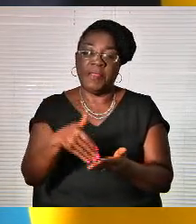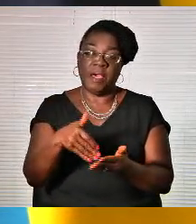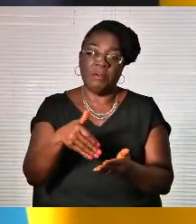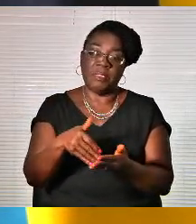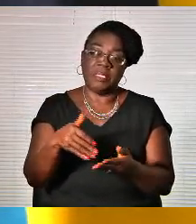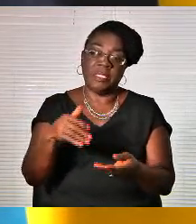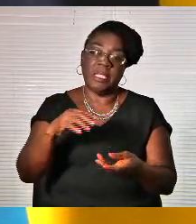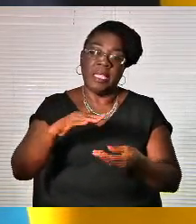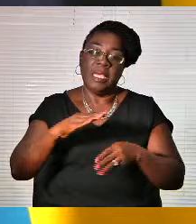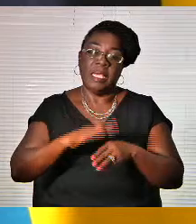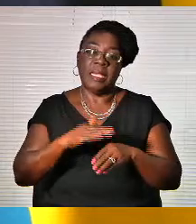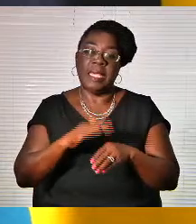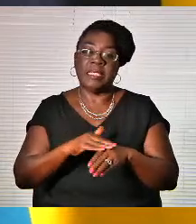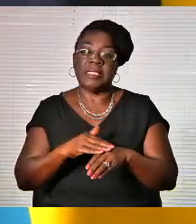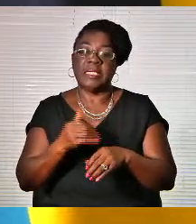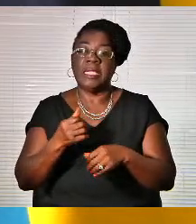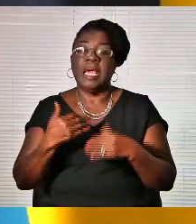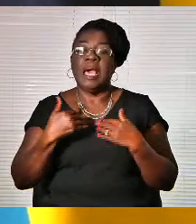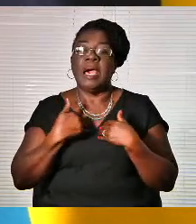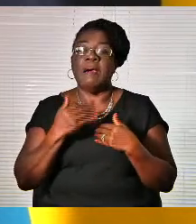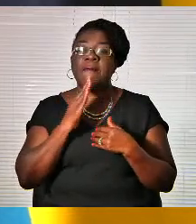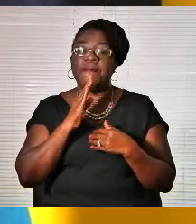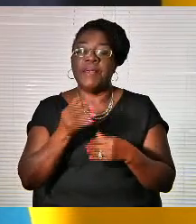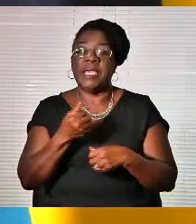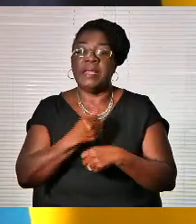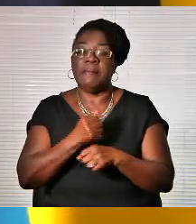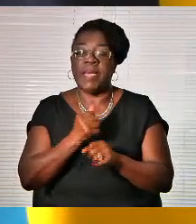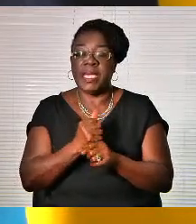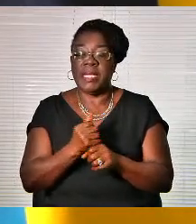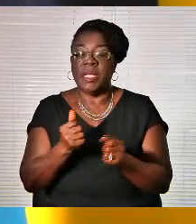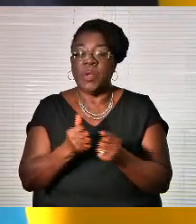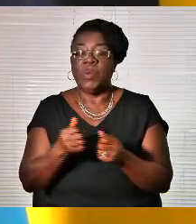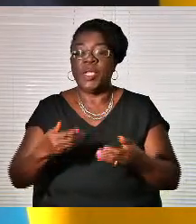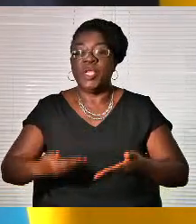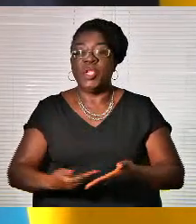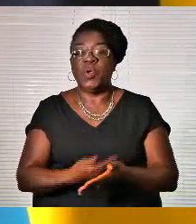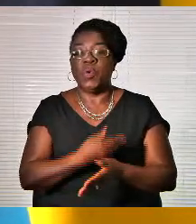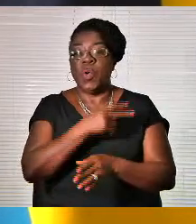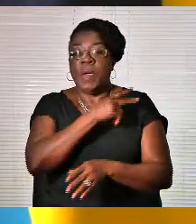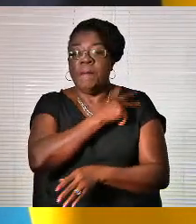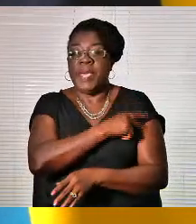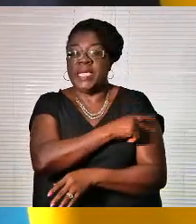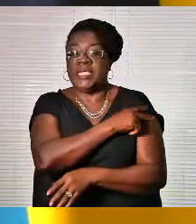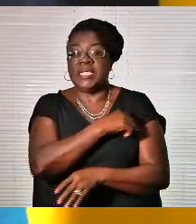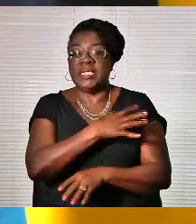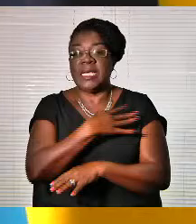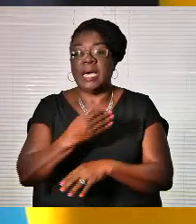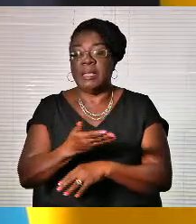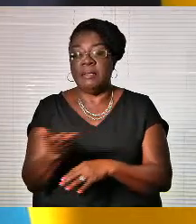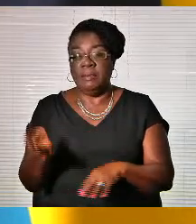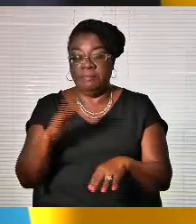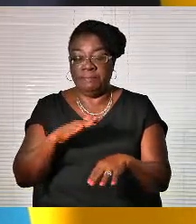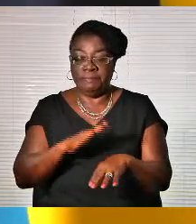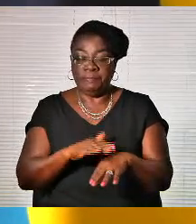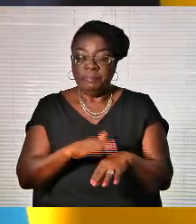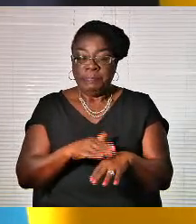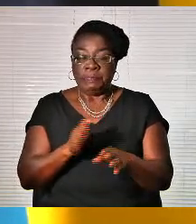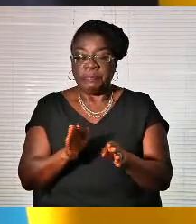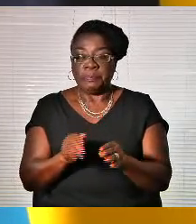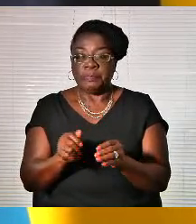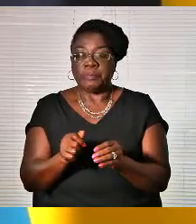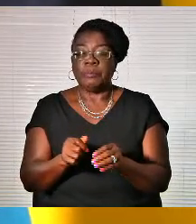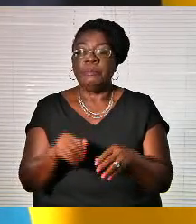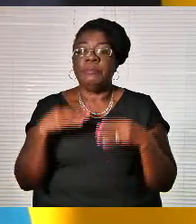made with new cases and their contacts. The ministry continues to retool